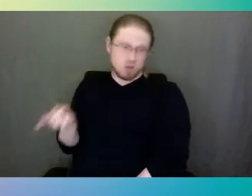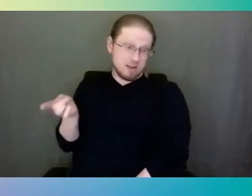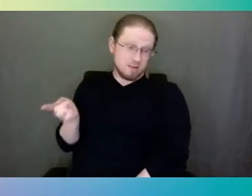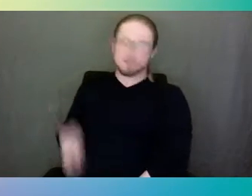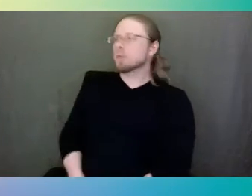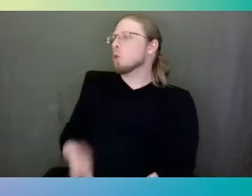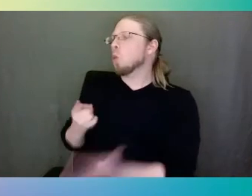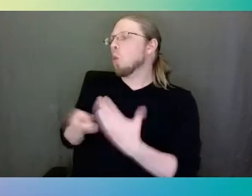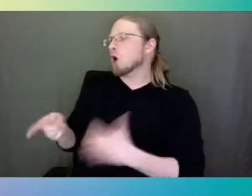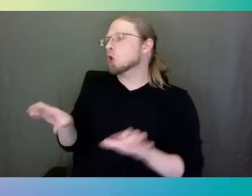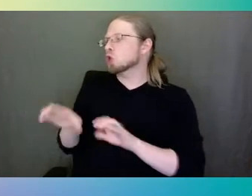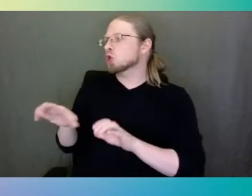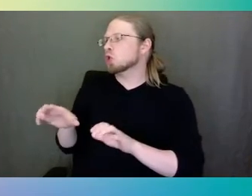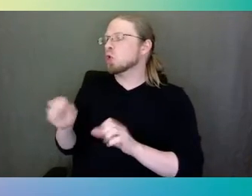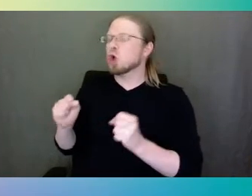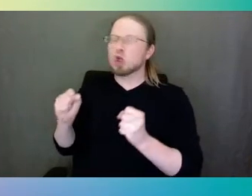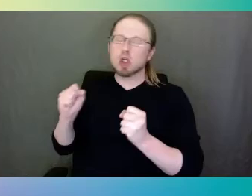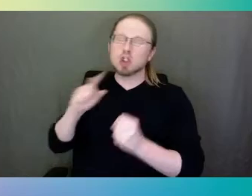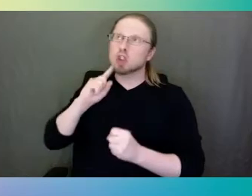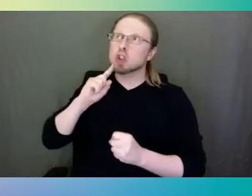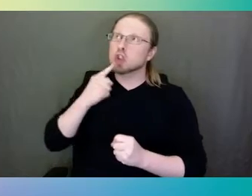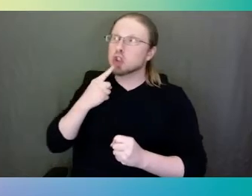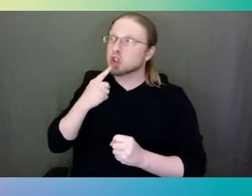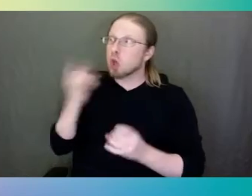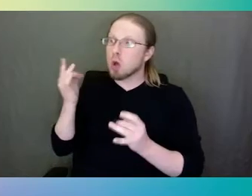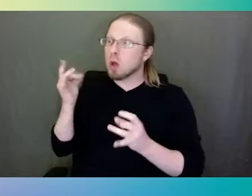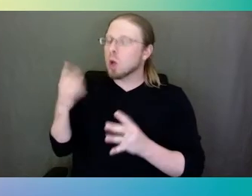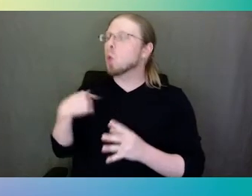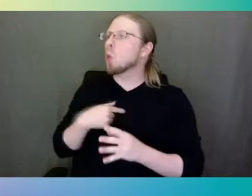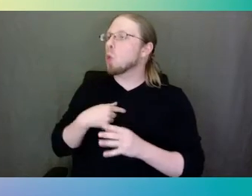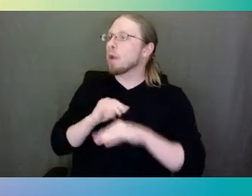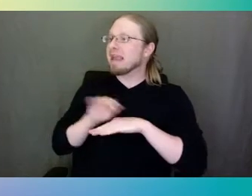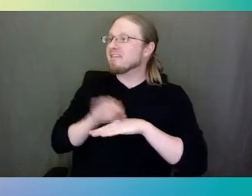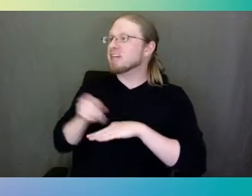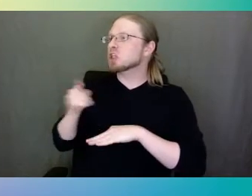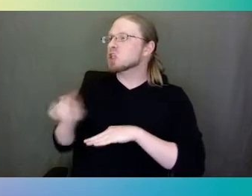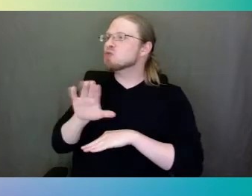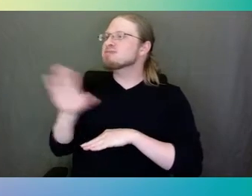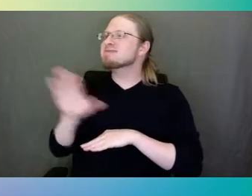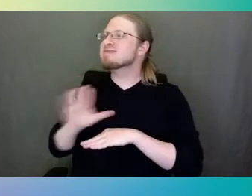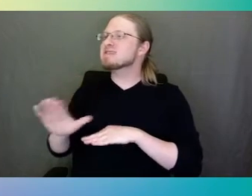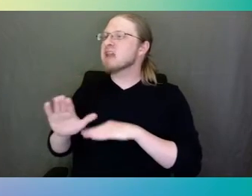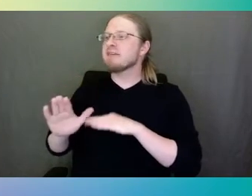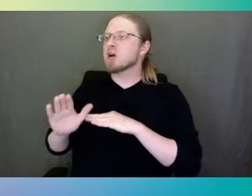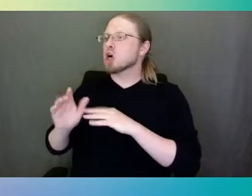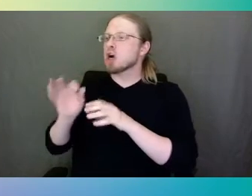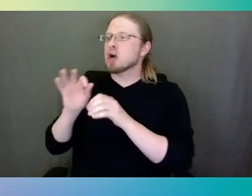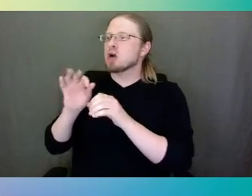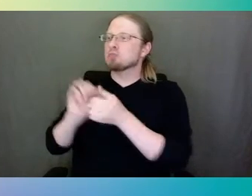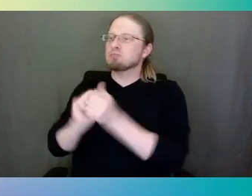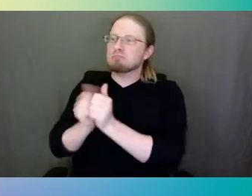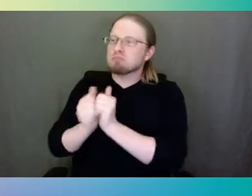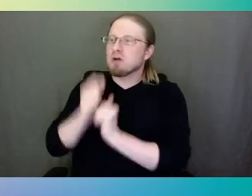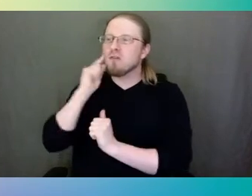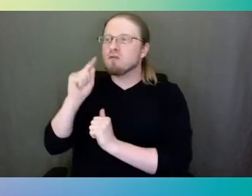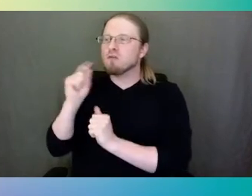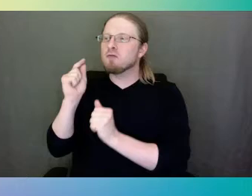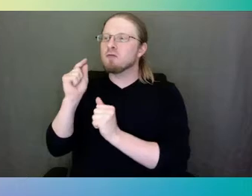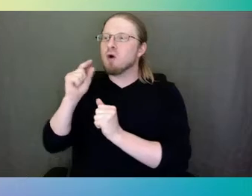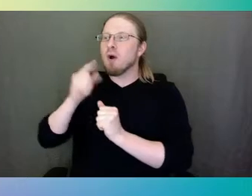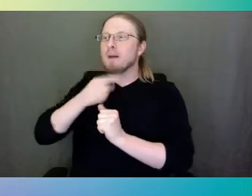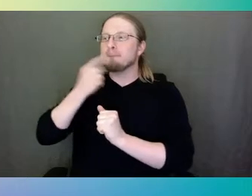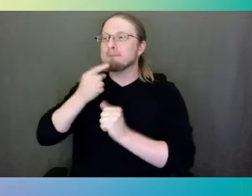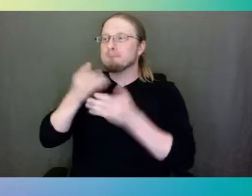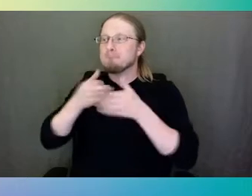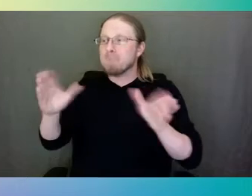did is so despicable that we advise that you never run for a public office again. Who was that Undersecretary of the